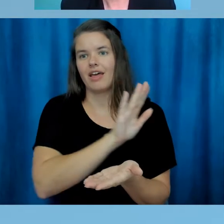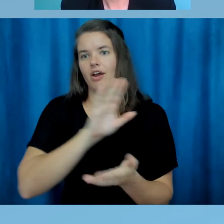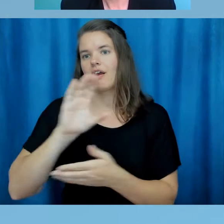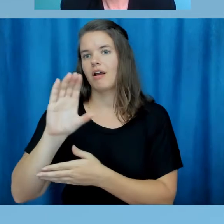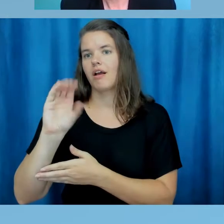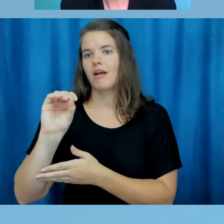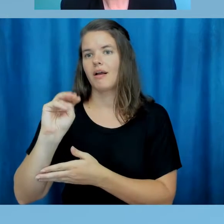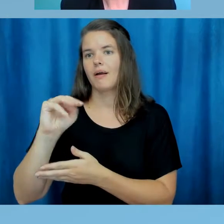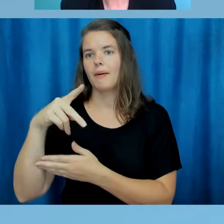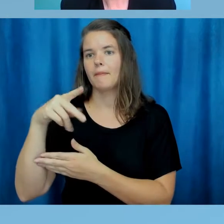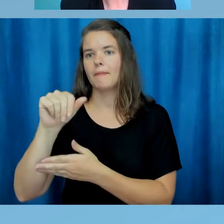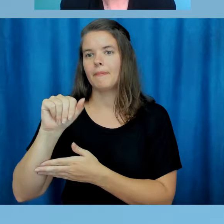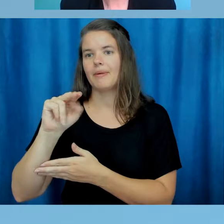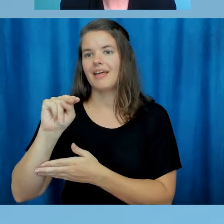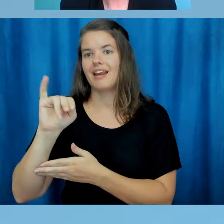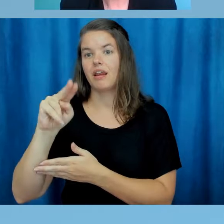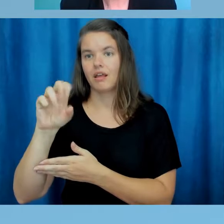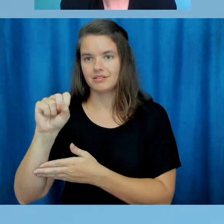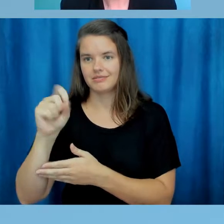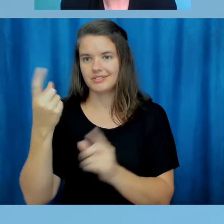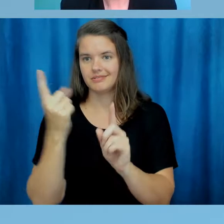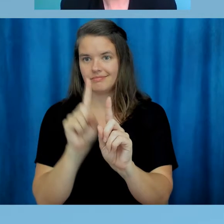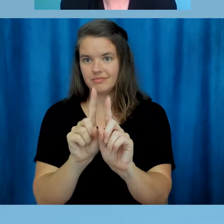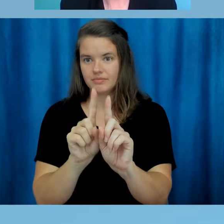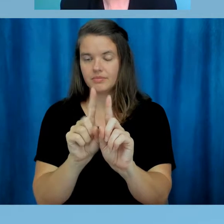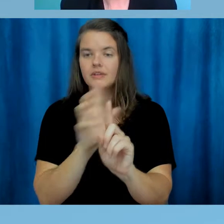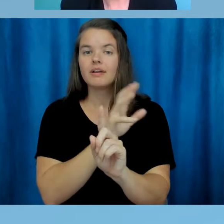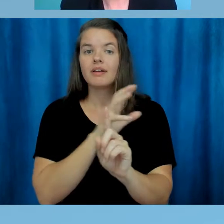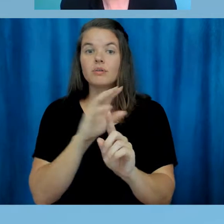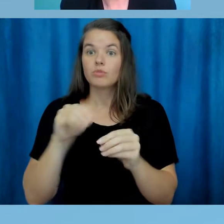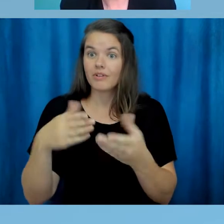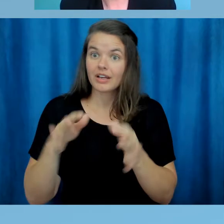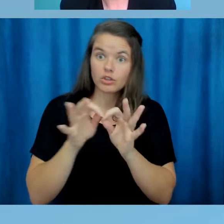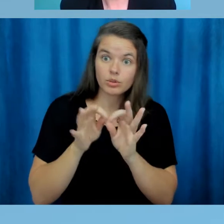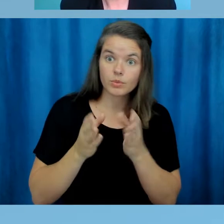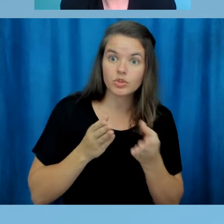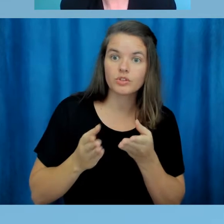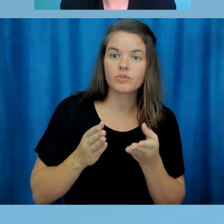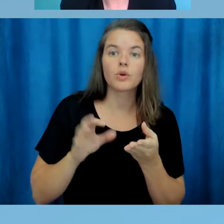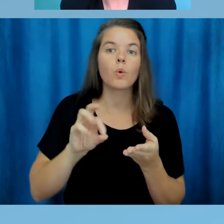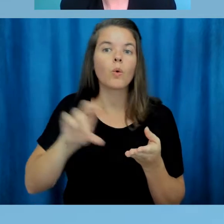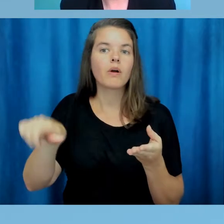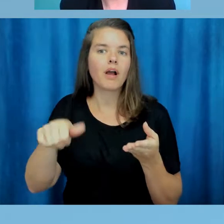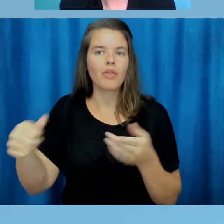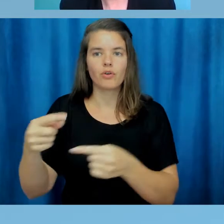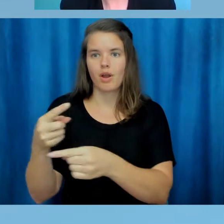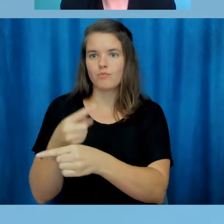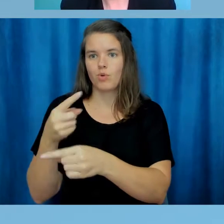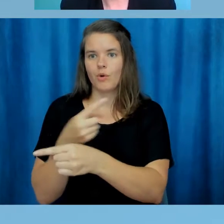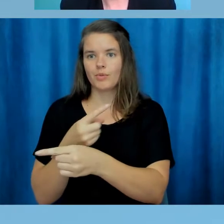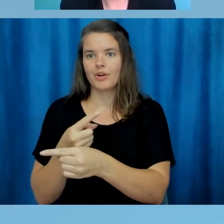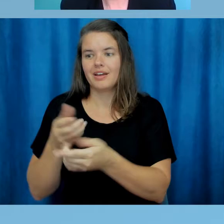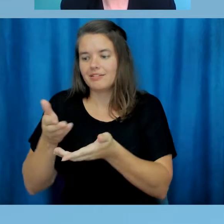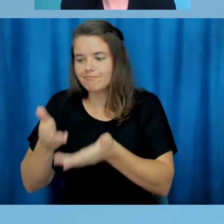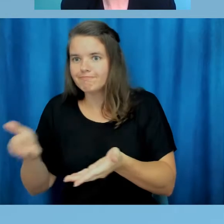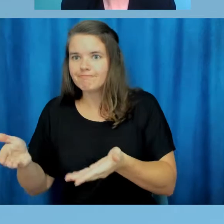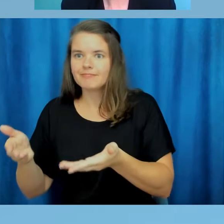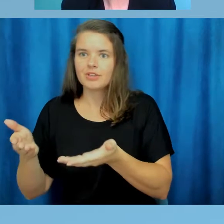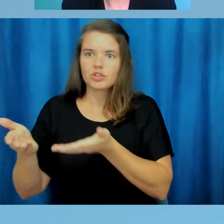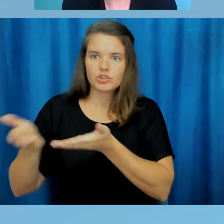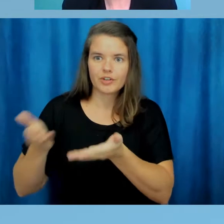companions by providing interpreter services and other appropriate auxiliary aids and